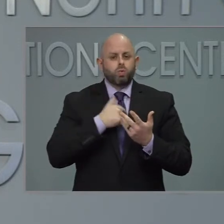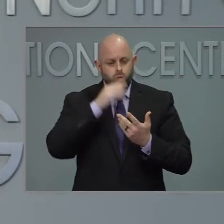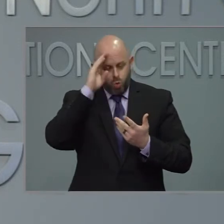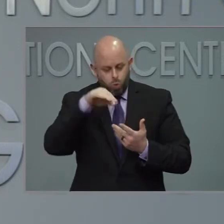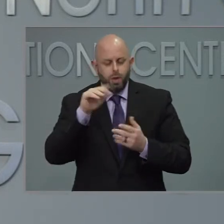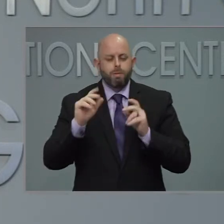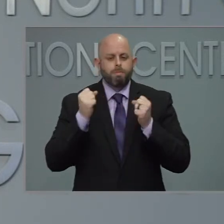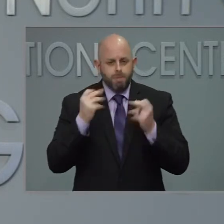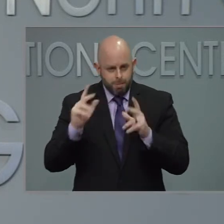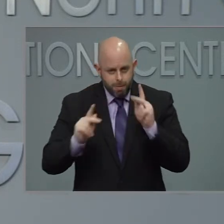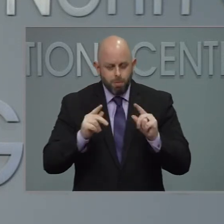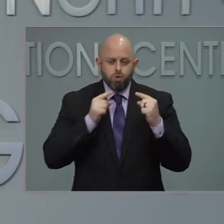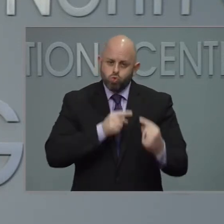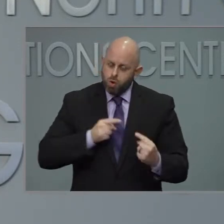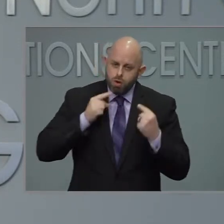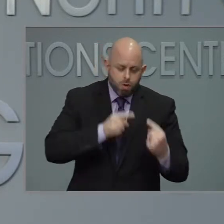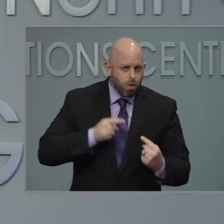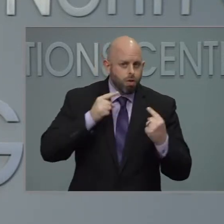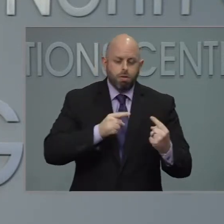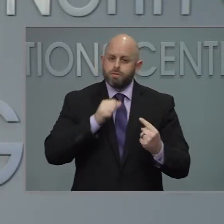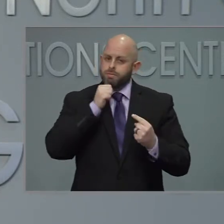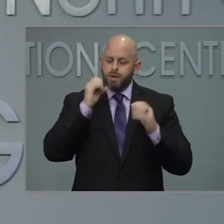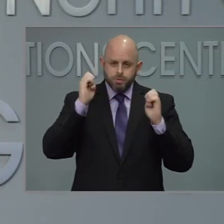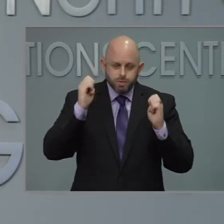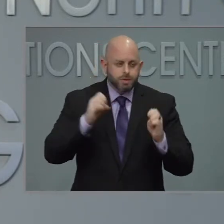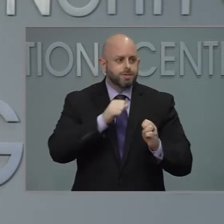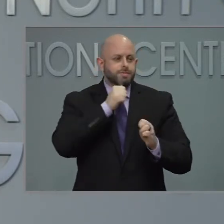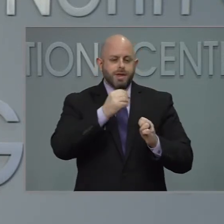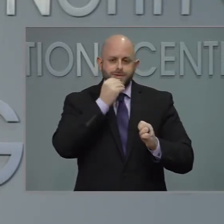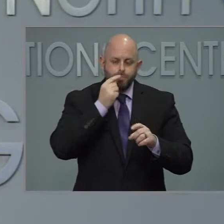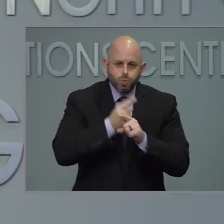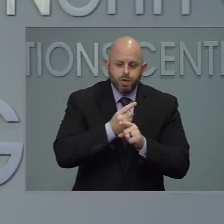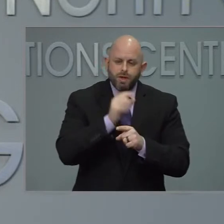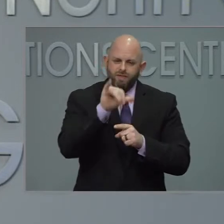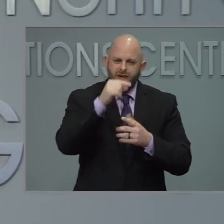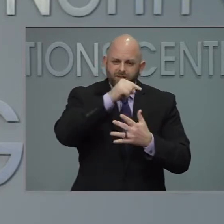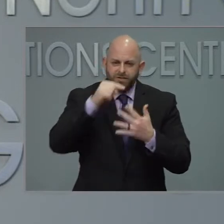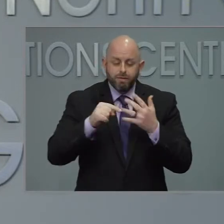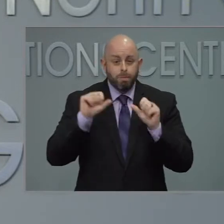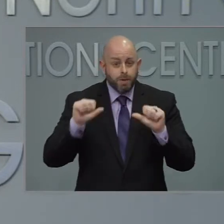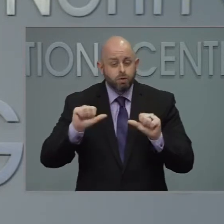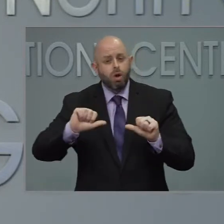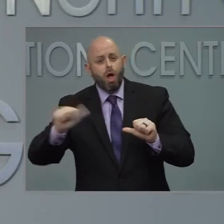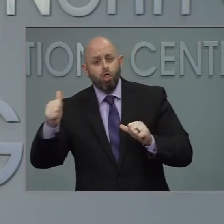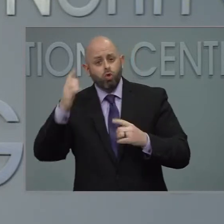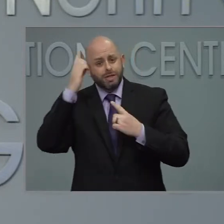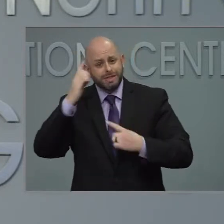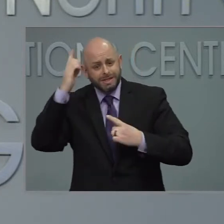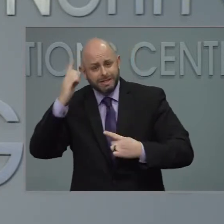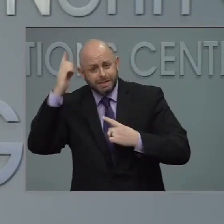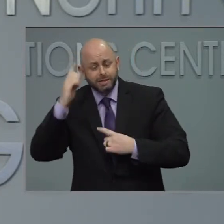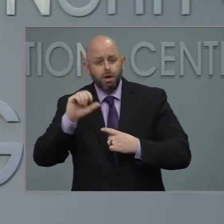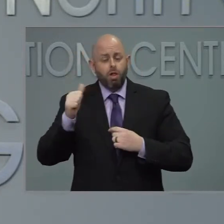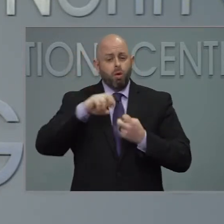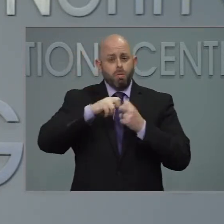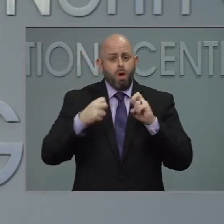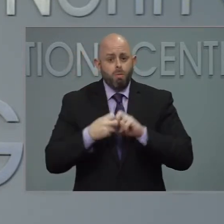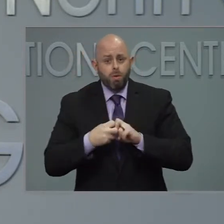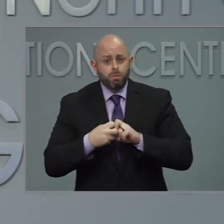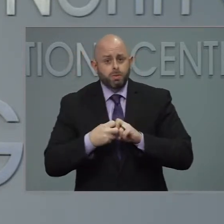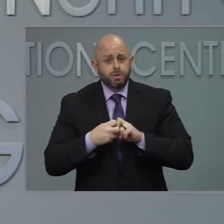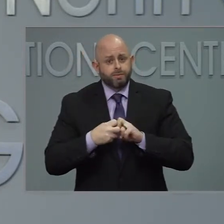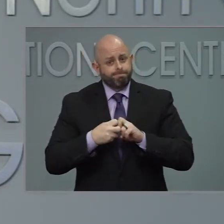not exercising enough, and potentially other diseases or problems they might have gone